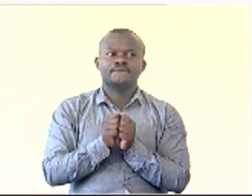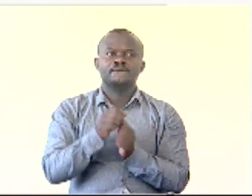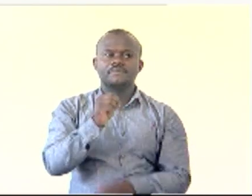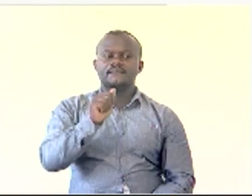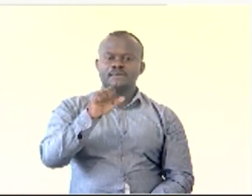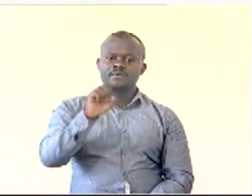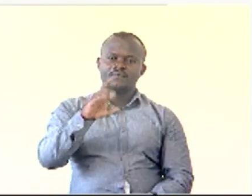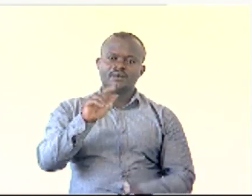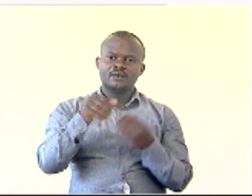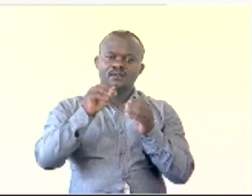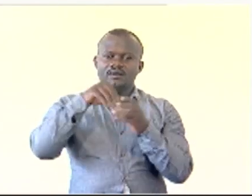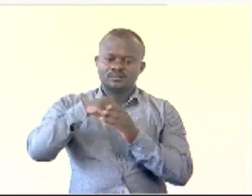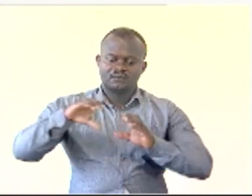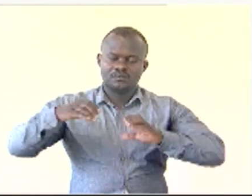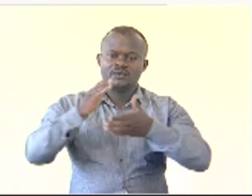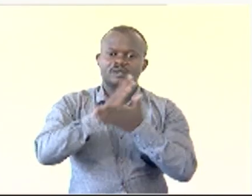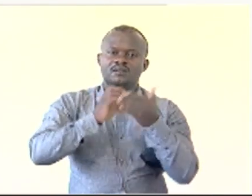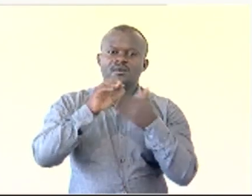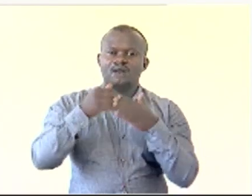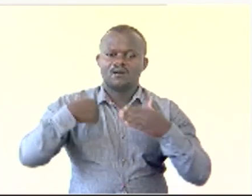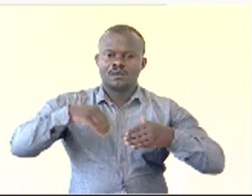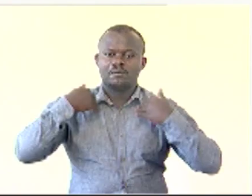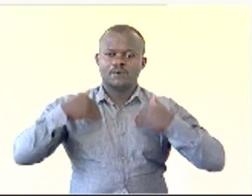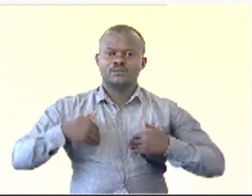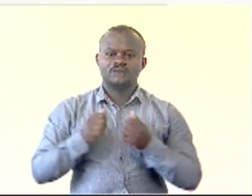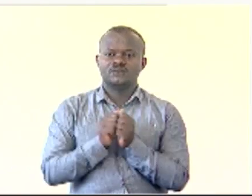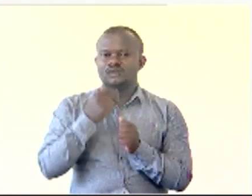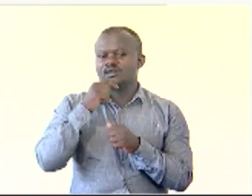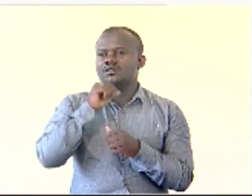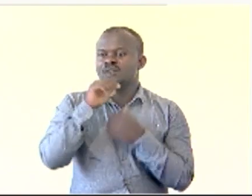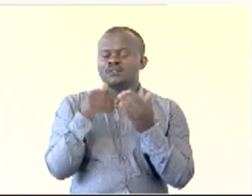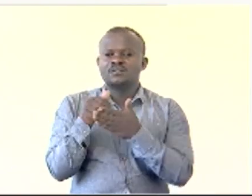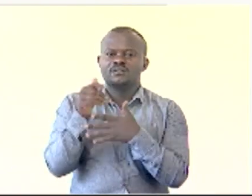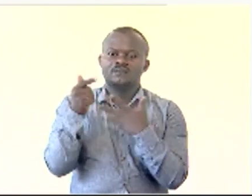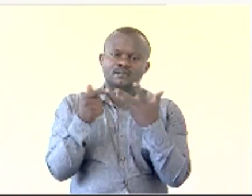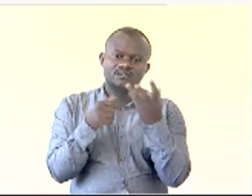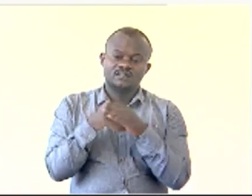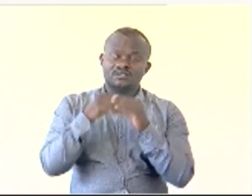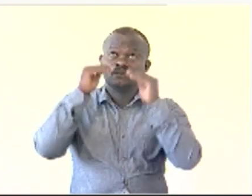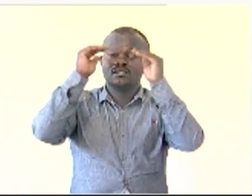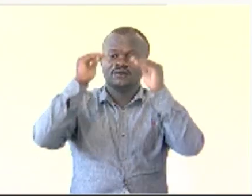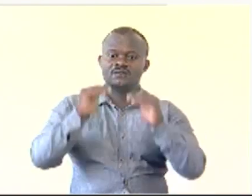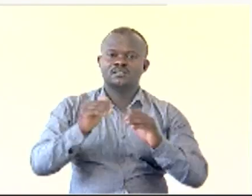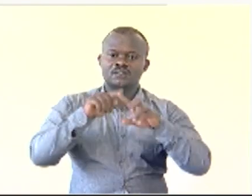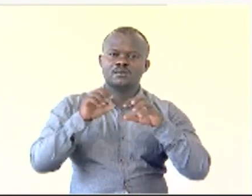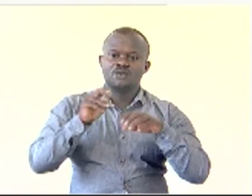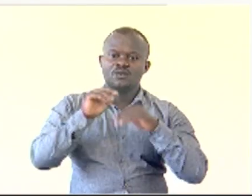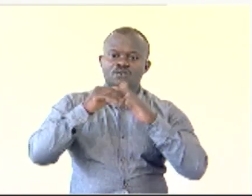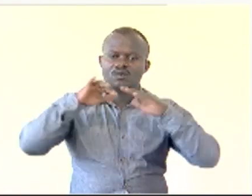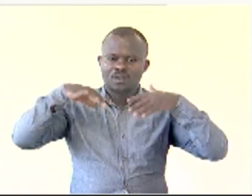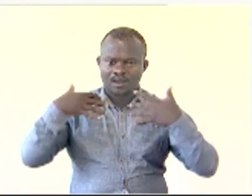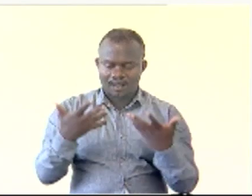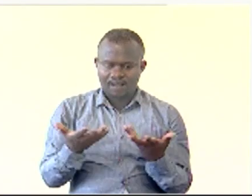Muscles, they aid in terms of movement of some parts of our body. So joints are classified structurally depending on how the bones